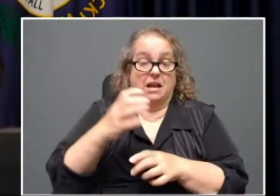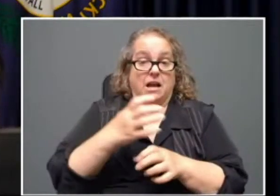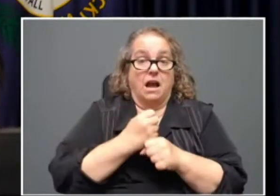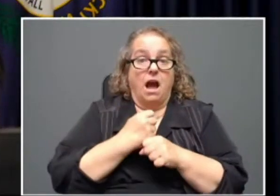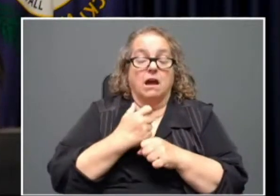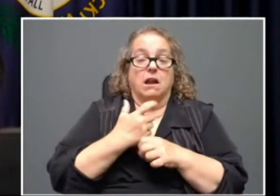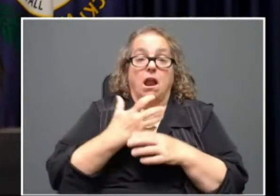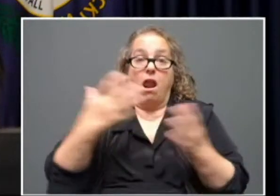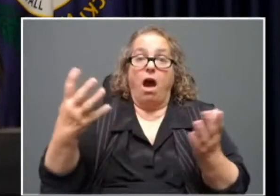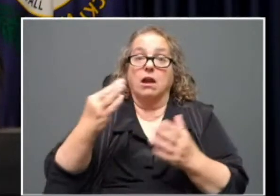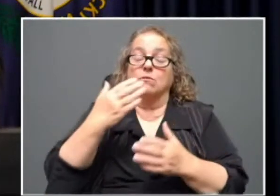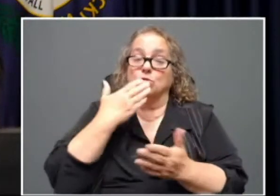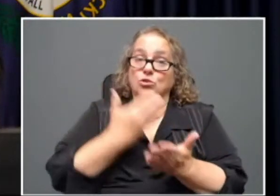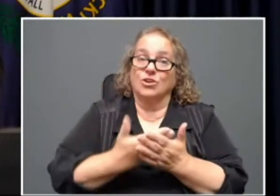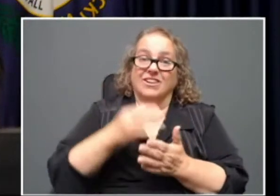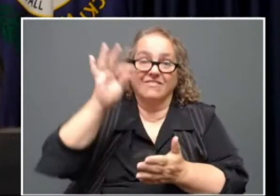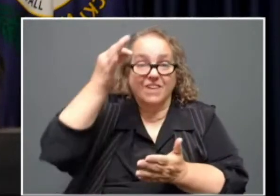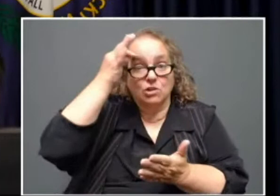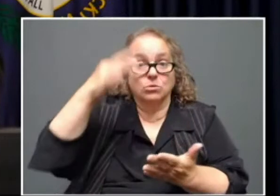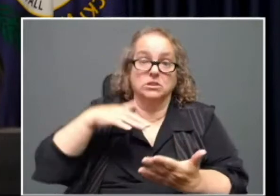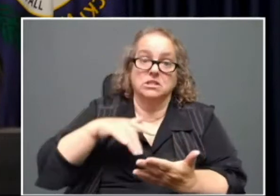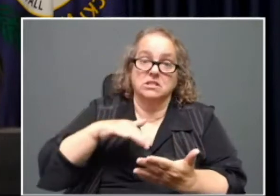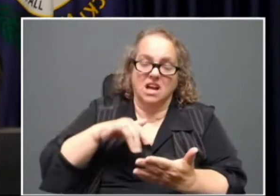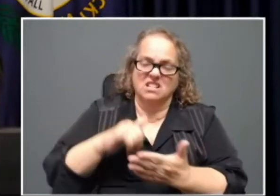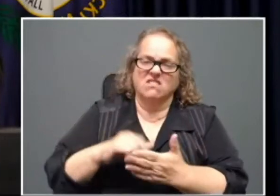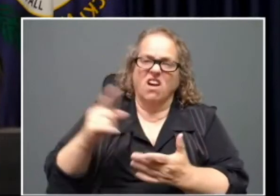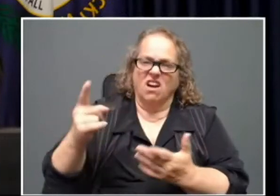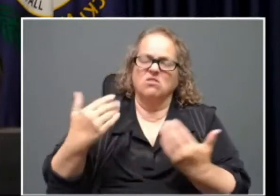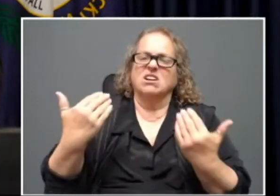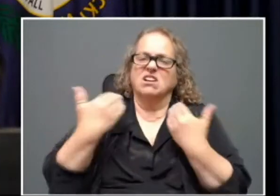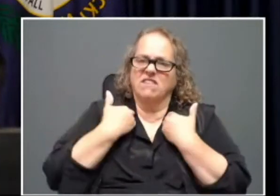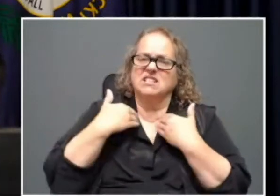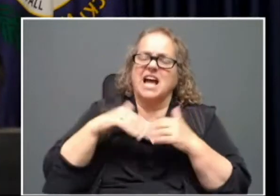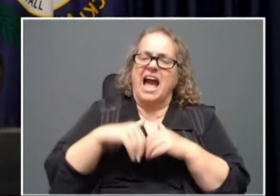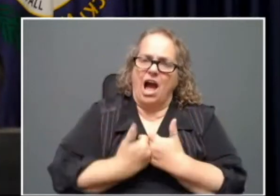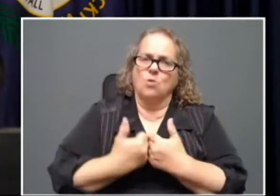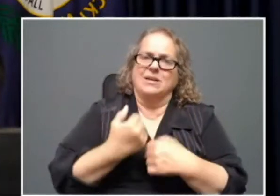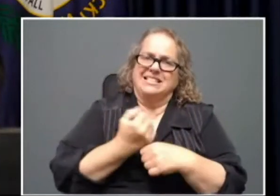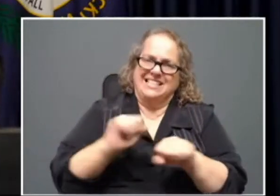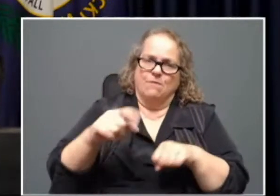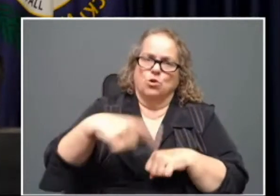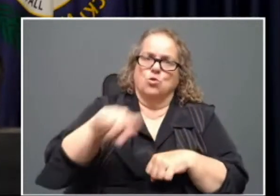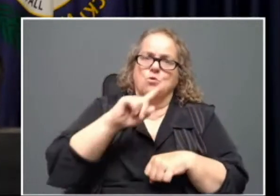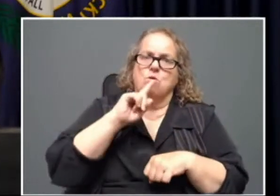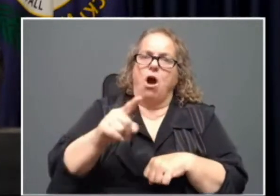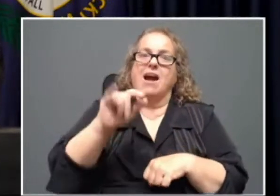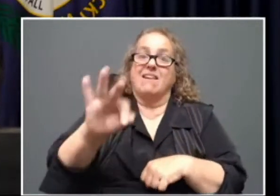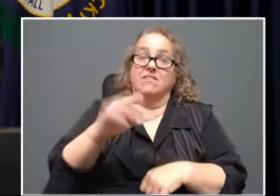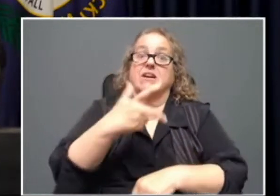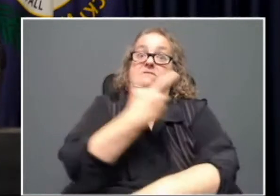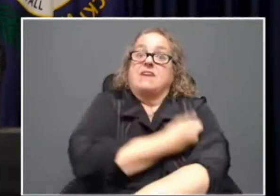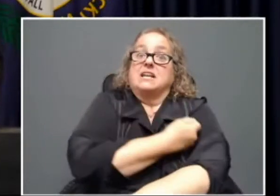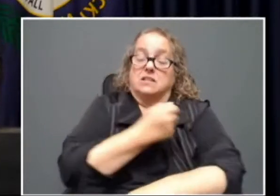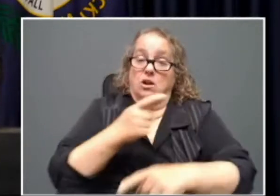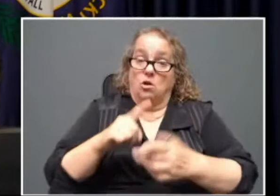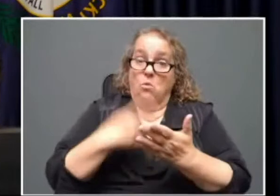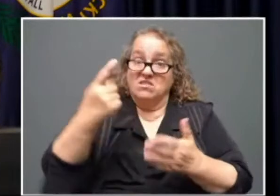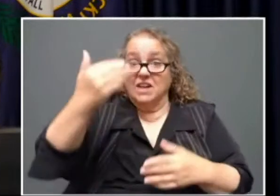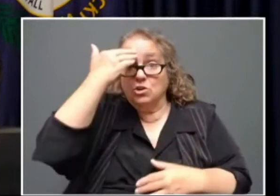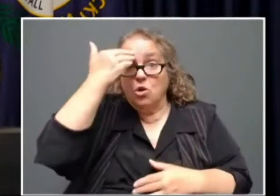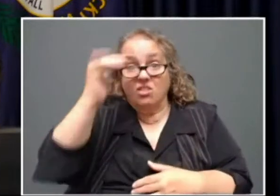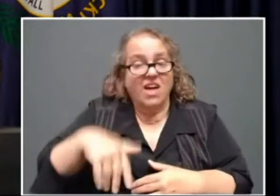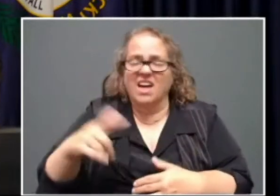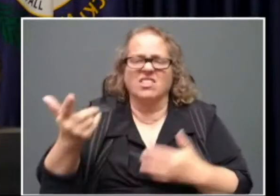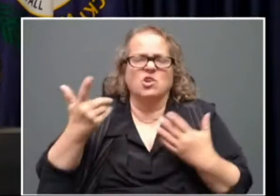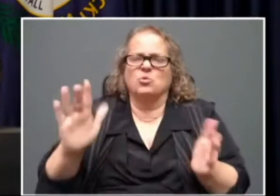studies that convinced them of how safe you are if vaccinated. Listen, once they knew that, they don't need to waste time